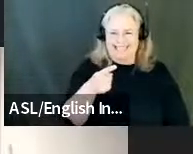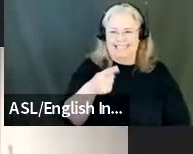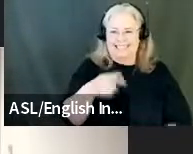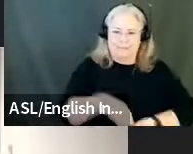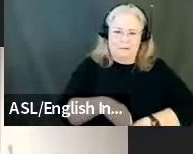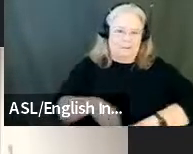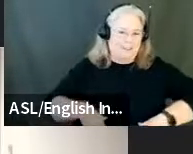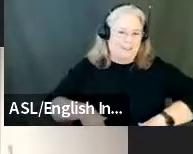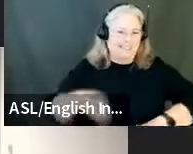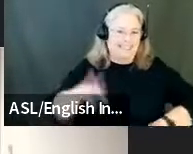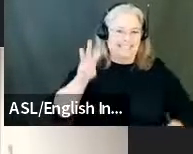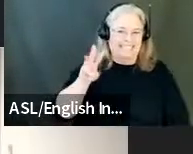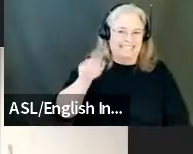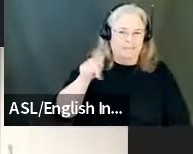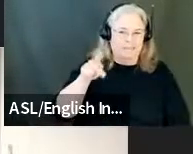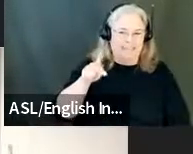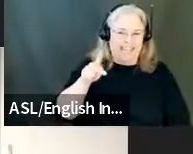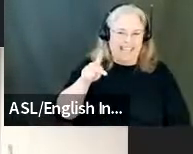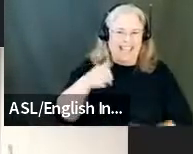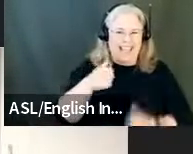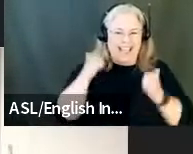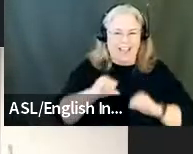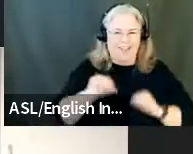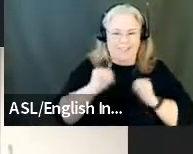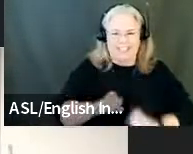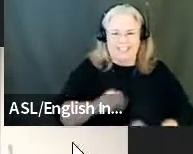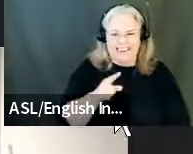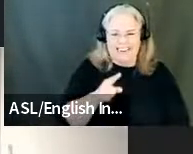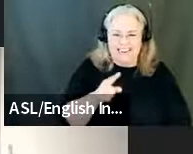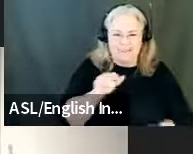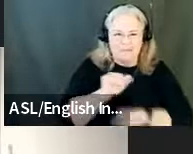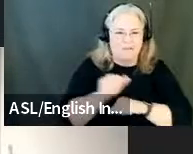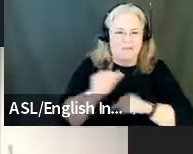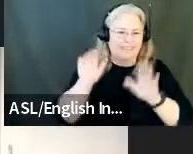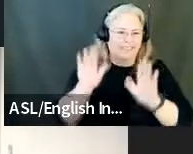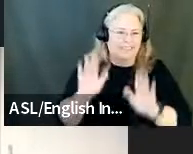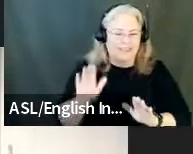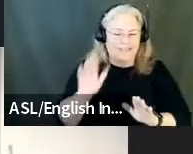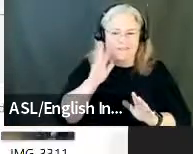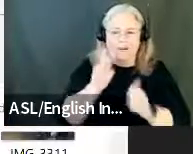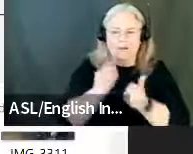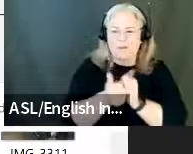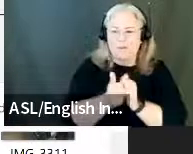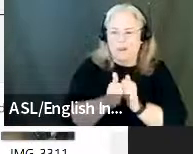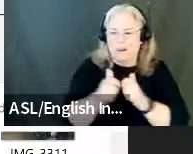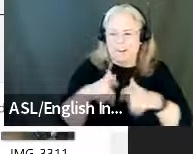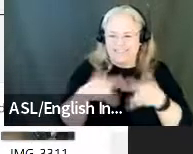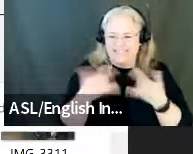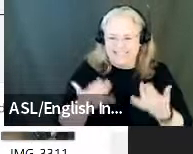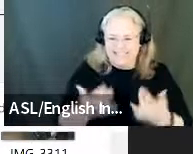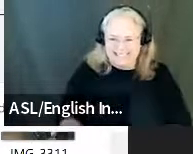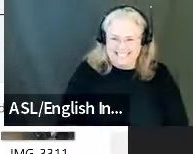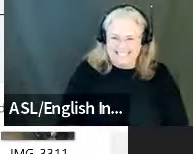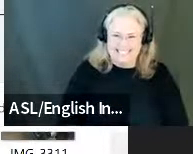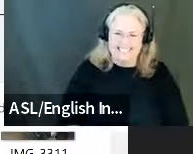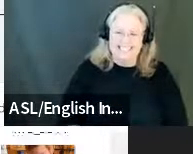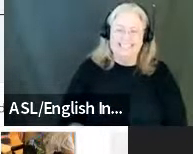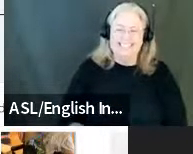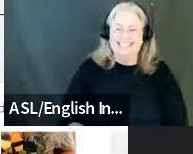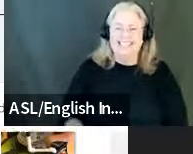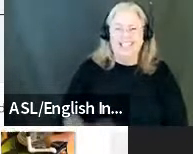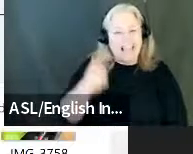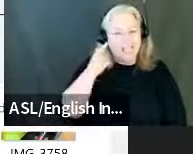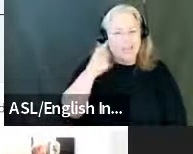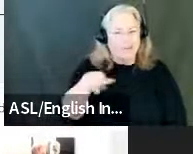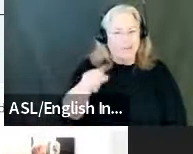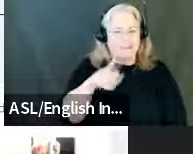six pack around your waist, underneath your jacket. It works great at sporting events. So thought you